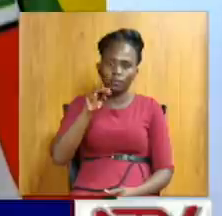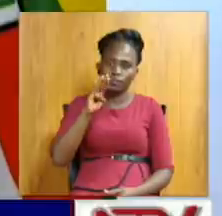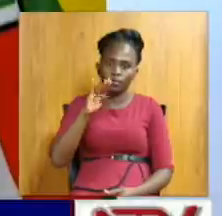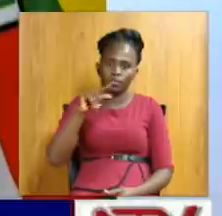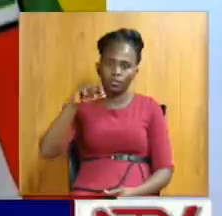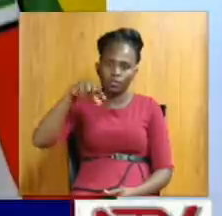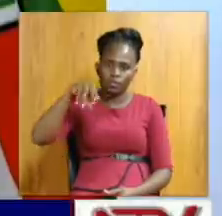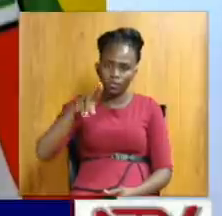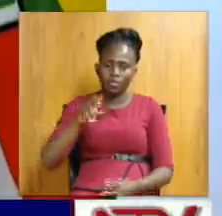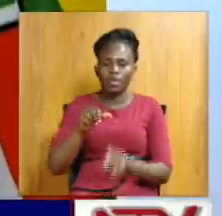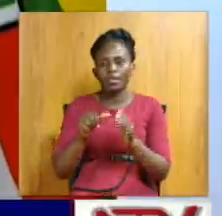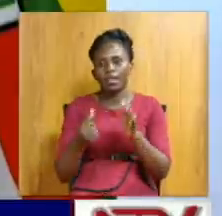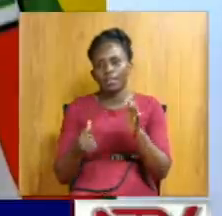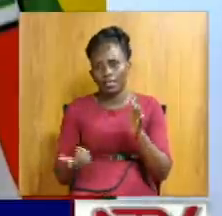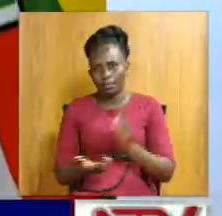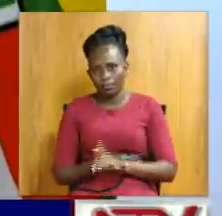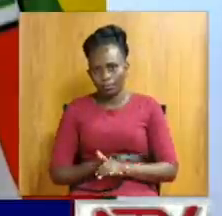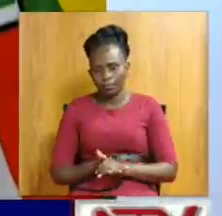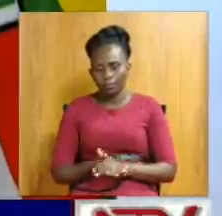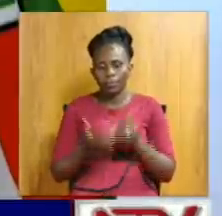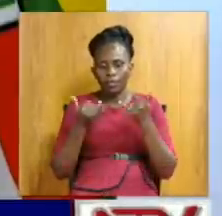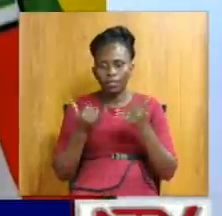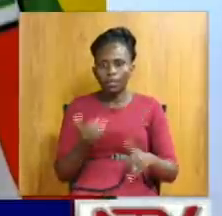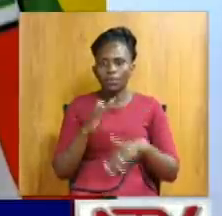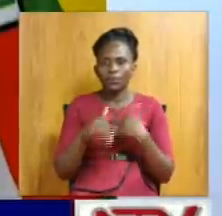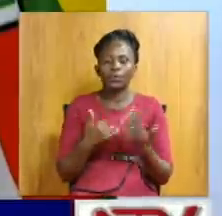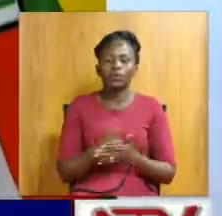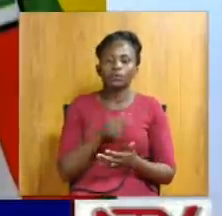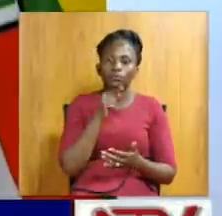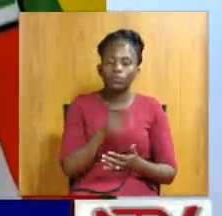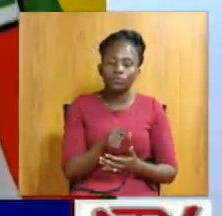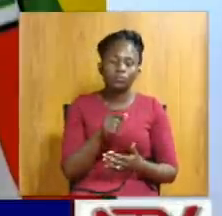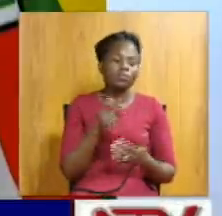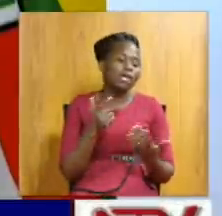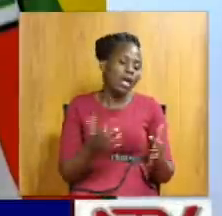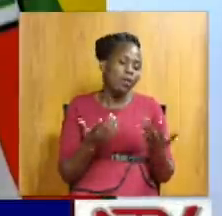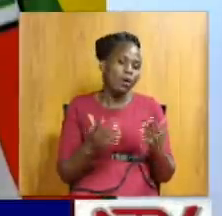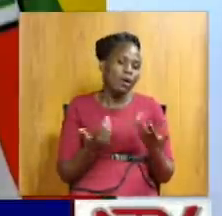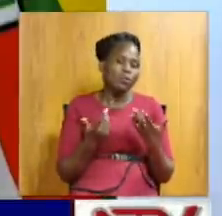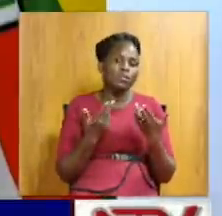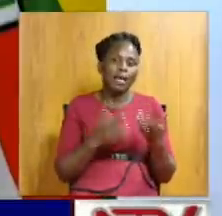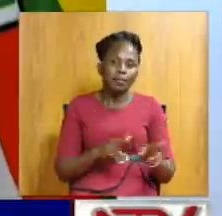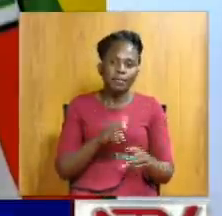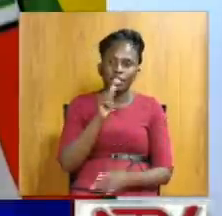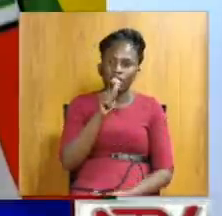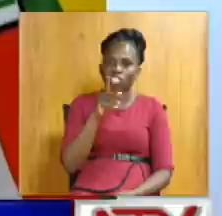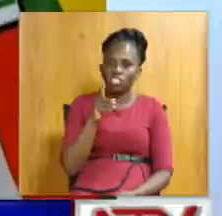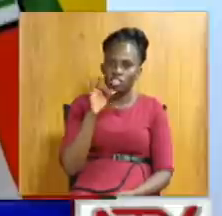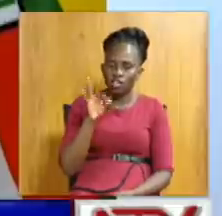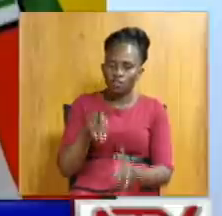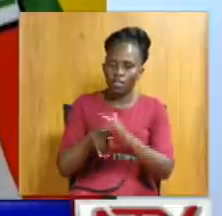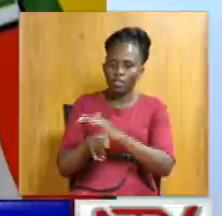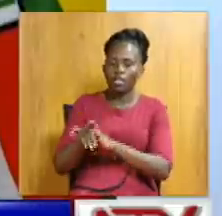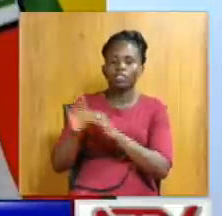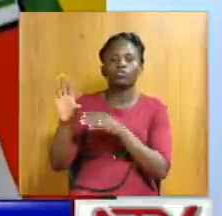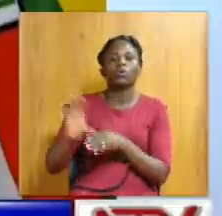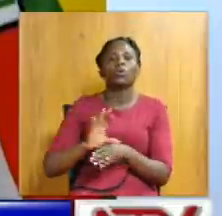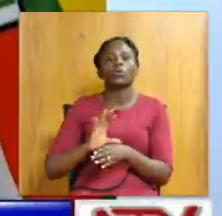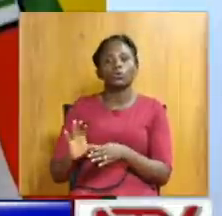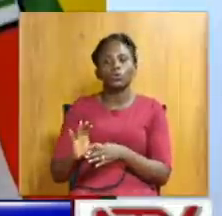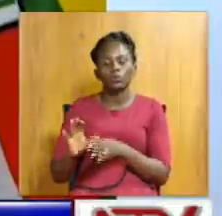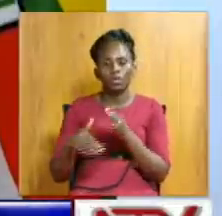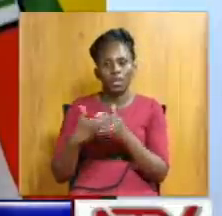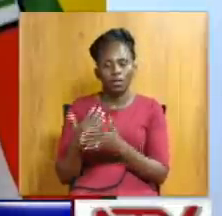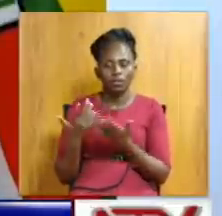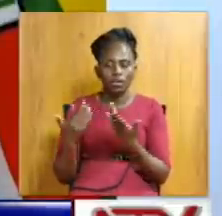This is the context in which the criminal acts of the ADF terrorists find themselves in eastern Congo and their acts